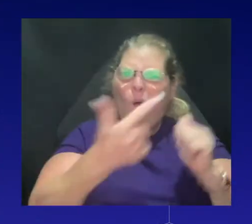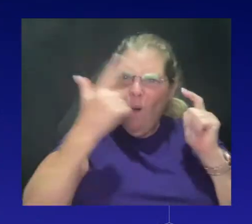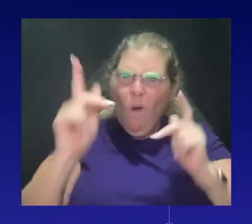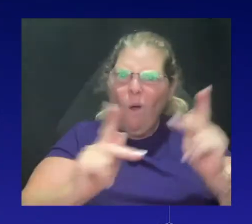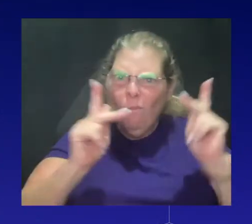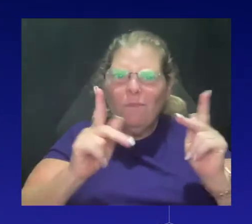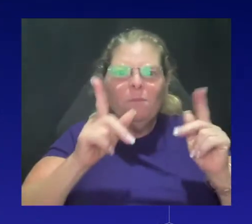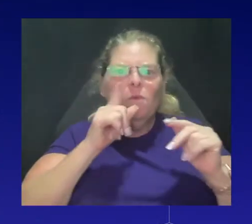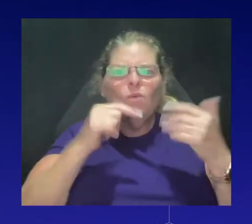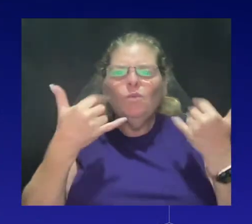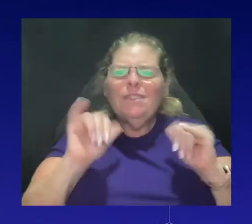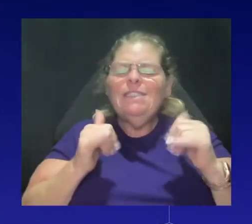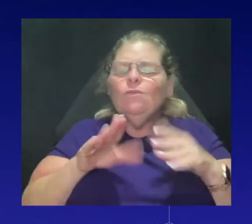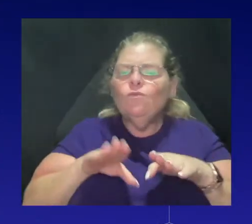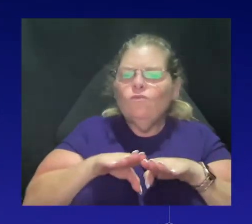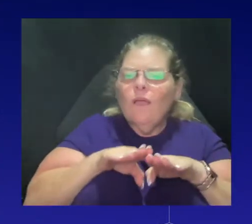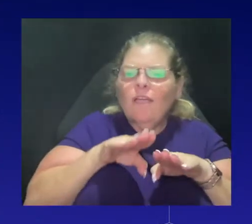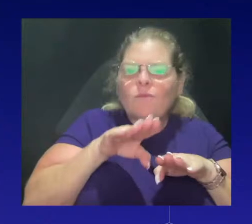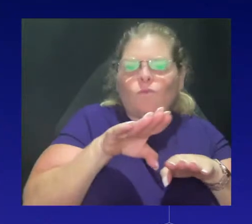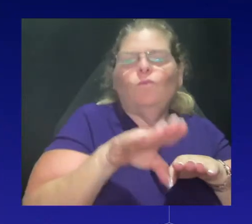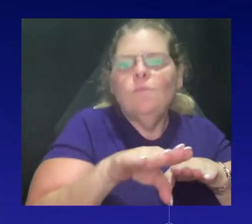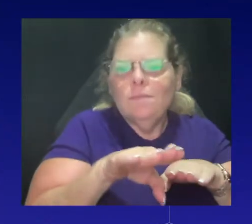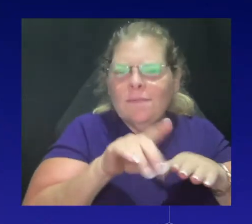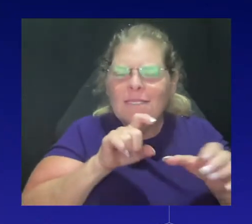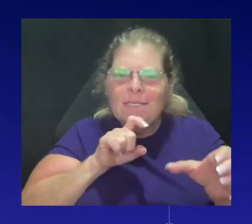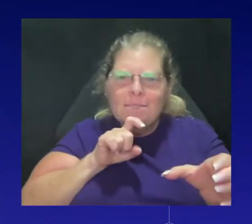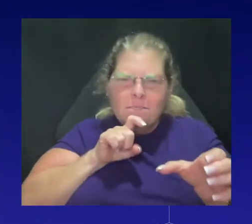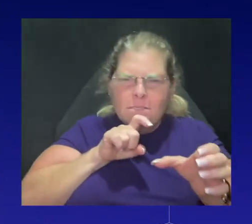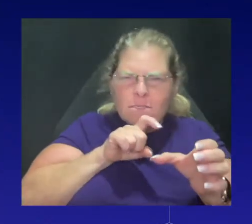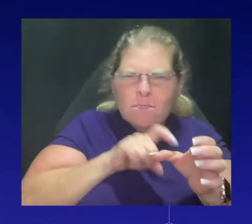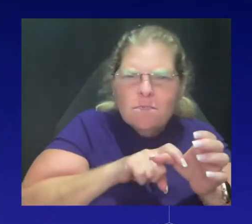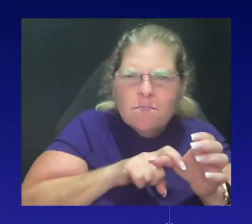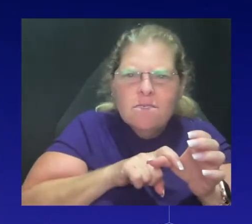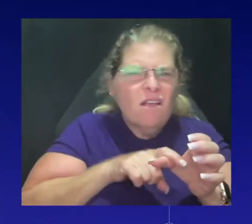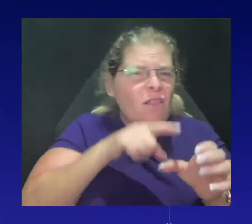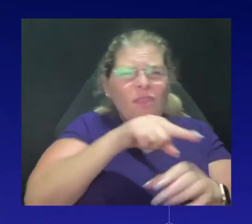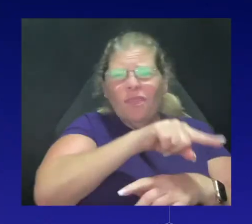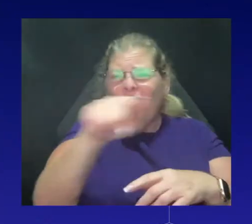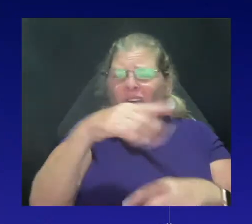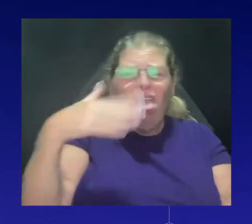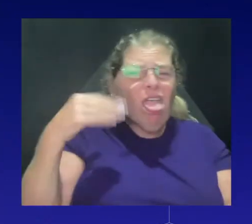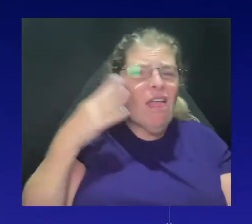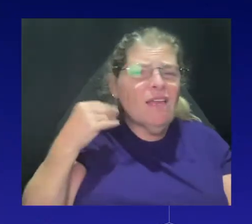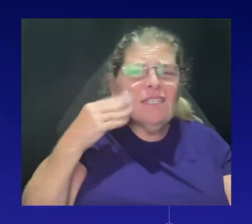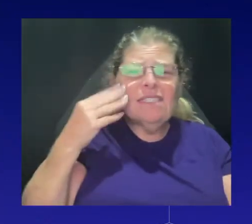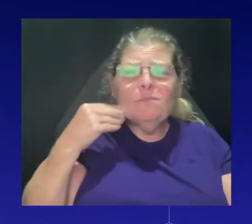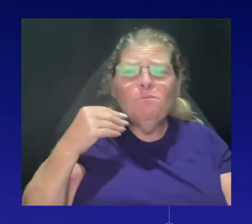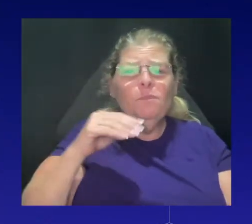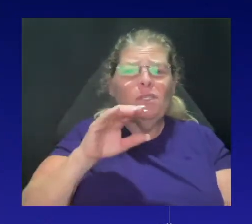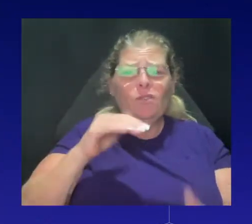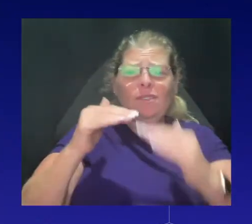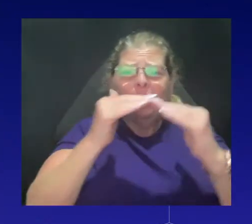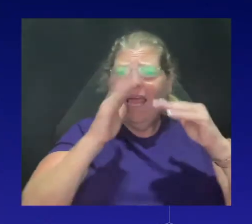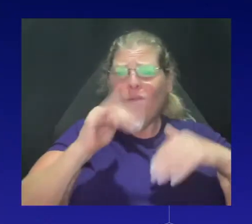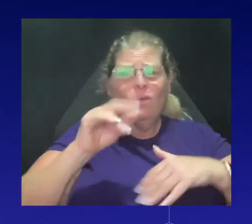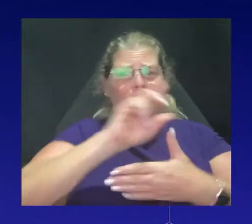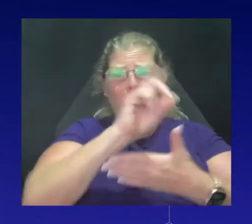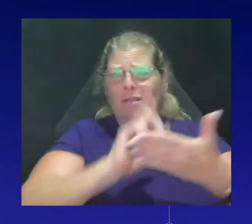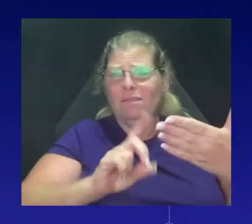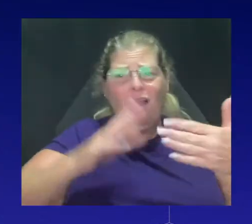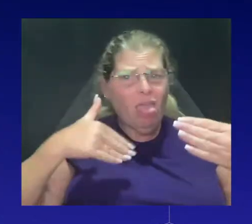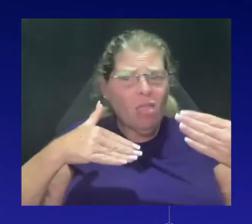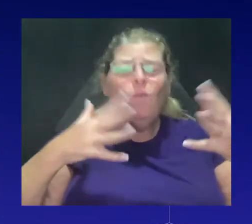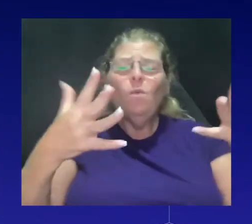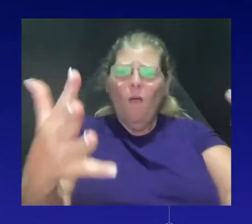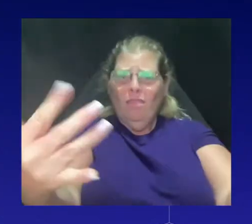trying to get into the circle, who haven't been the beneficiaries of equity by design, to be in that room.